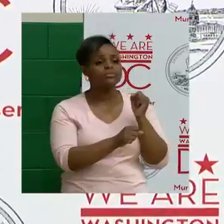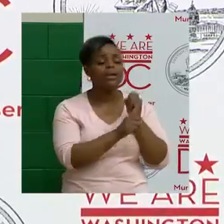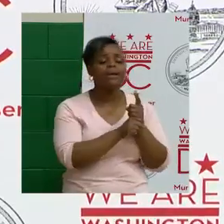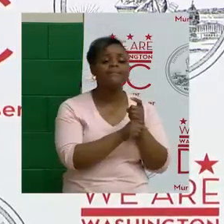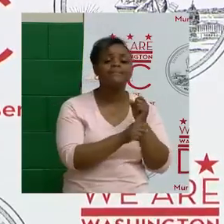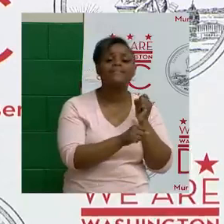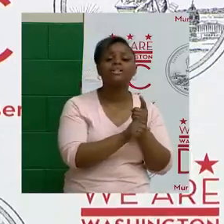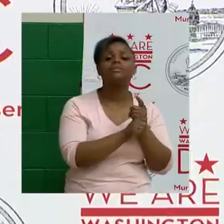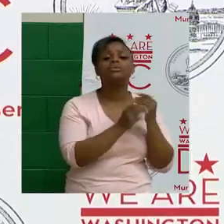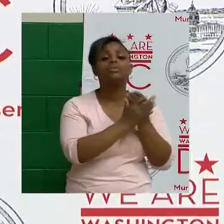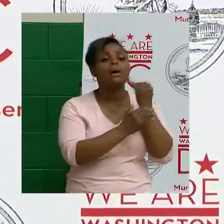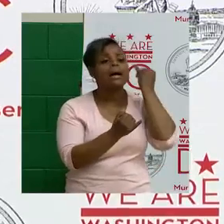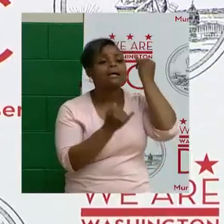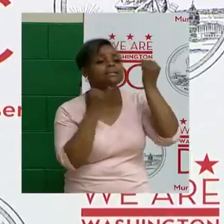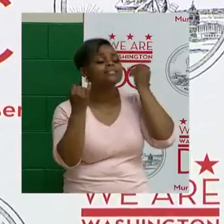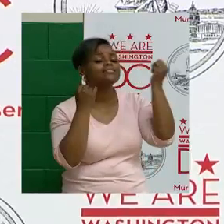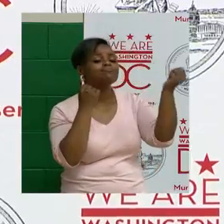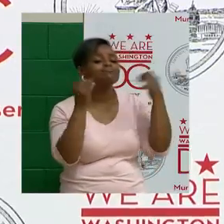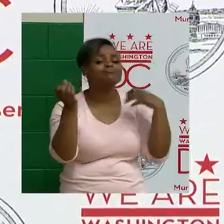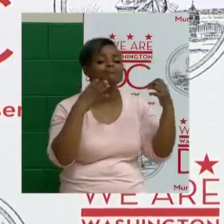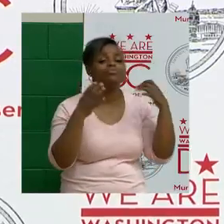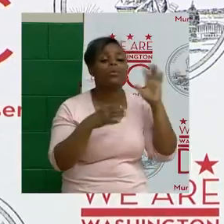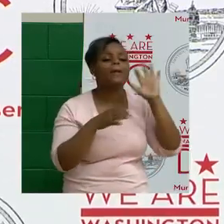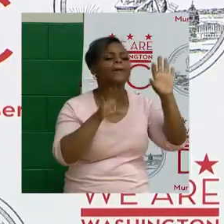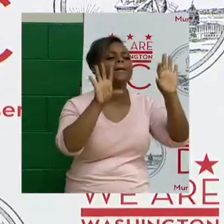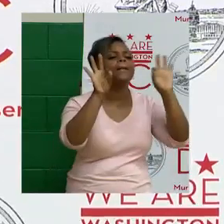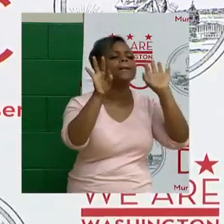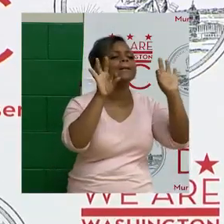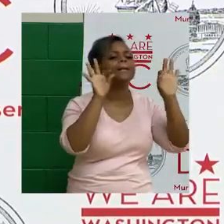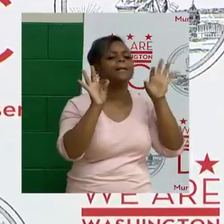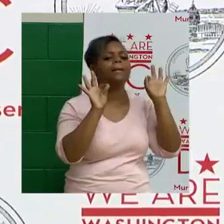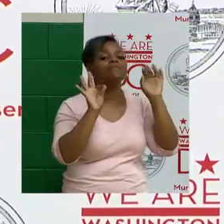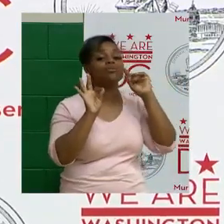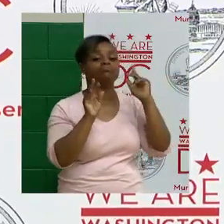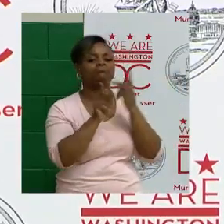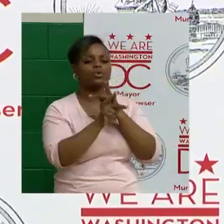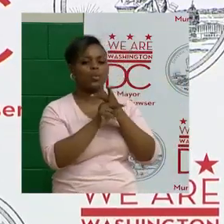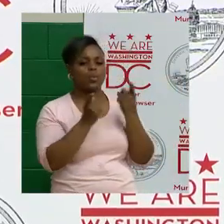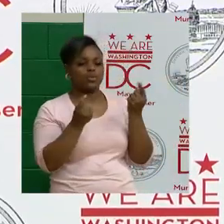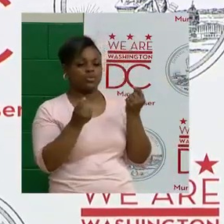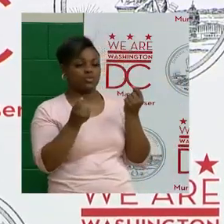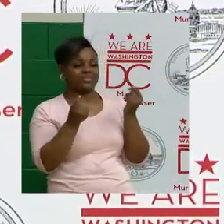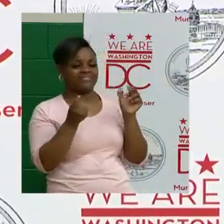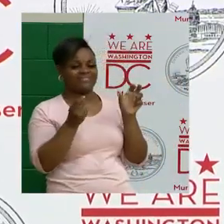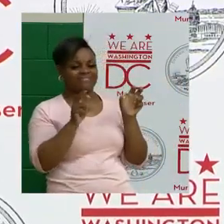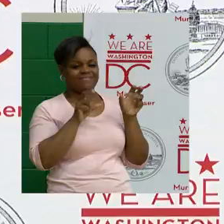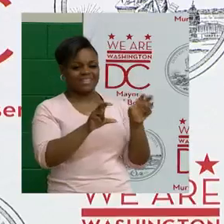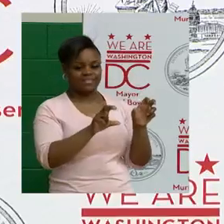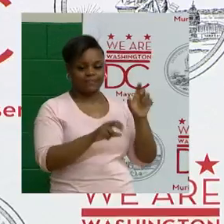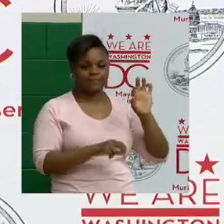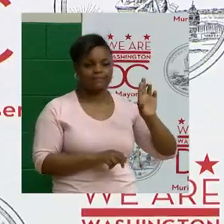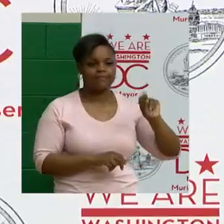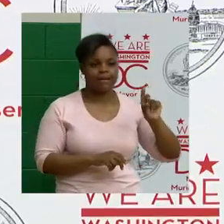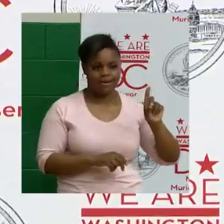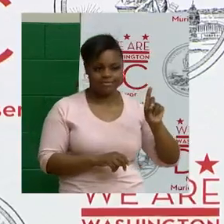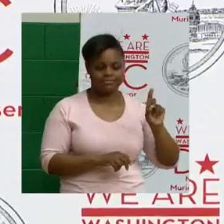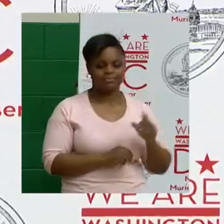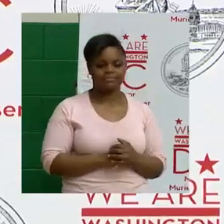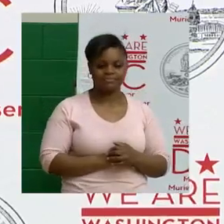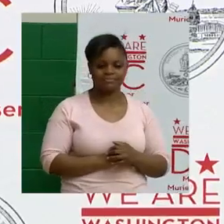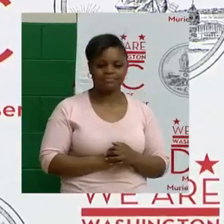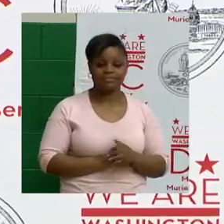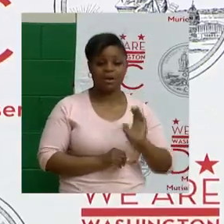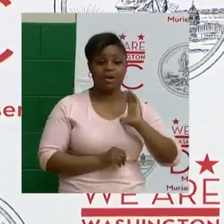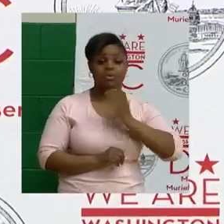ideas around the government for the things that we want to fund. The truth is, our government has come